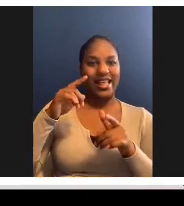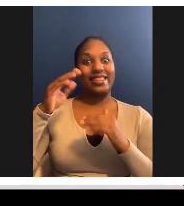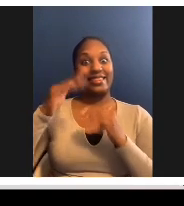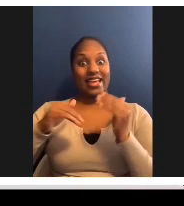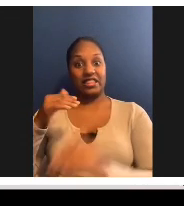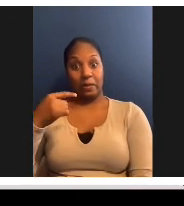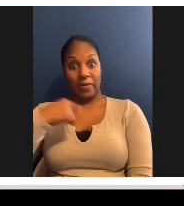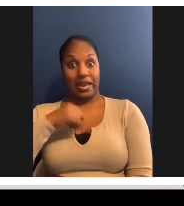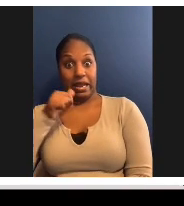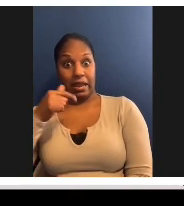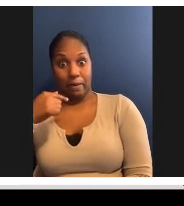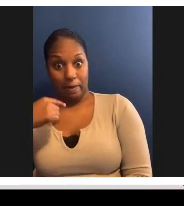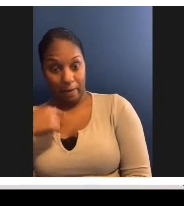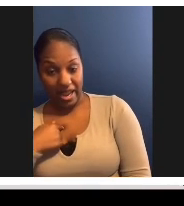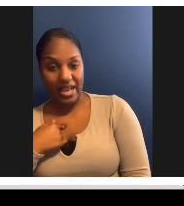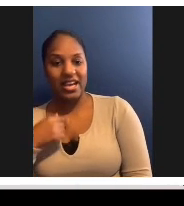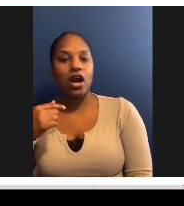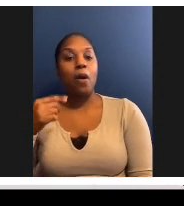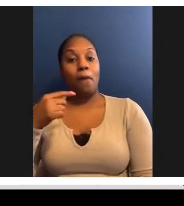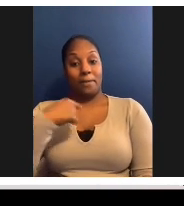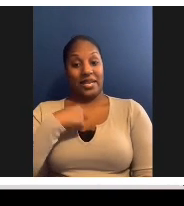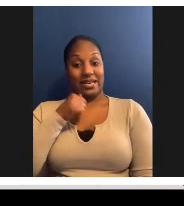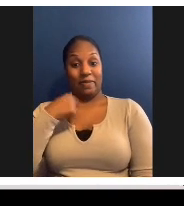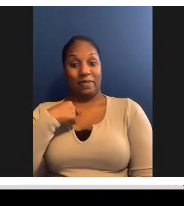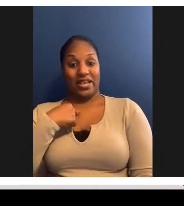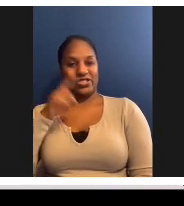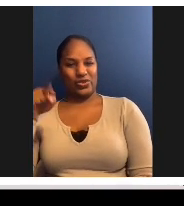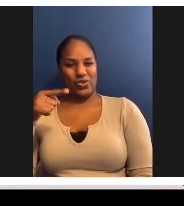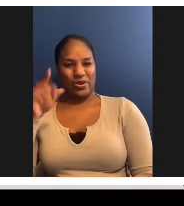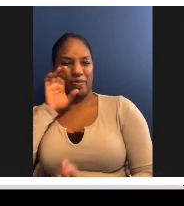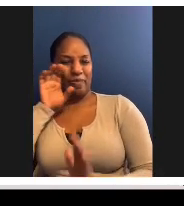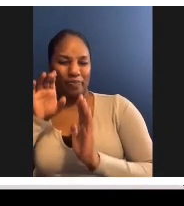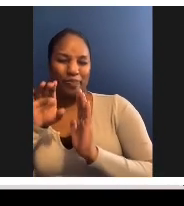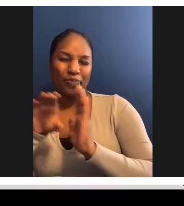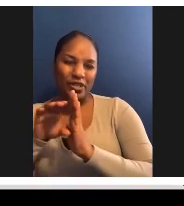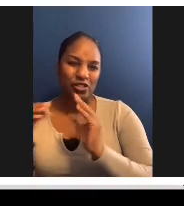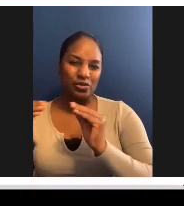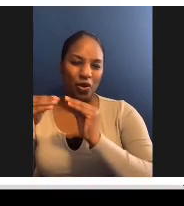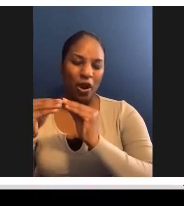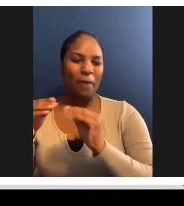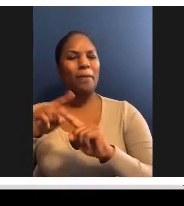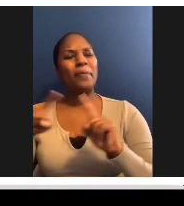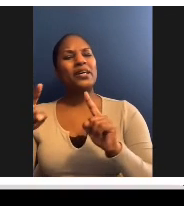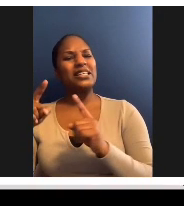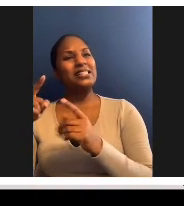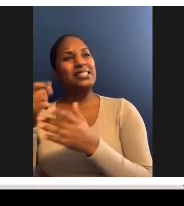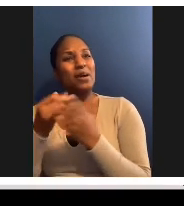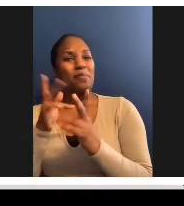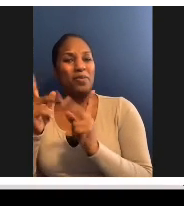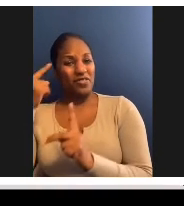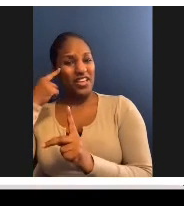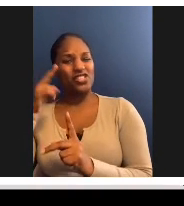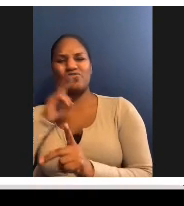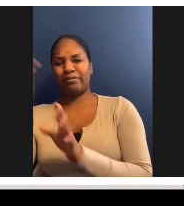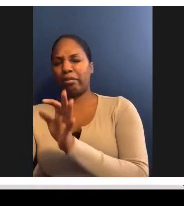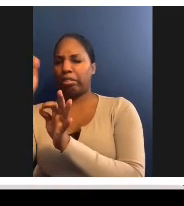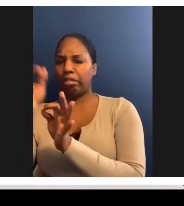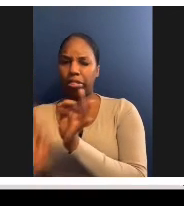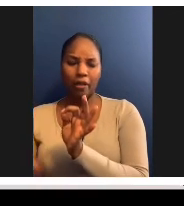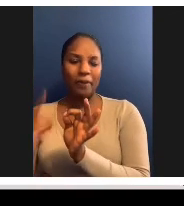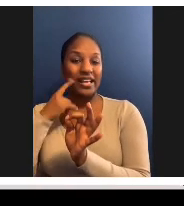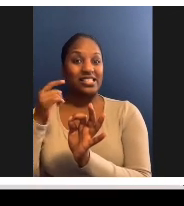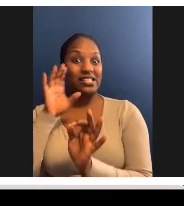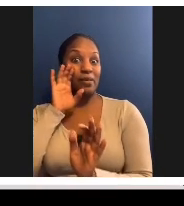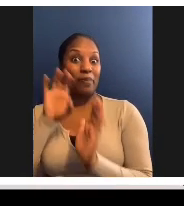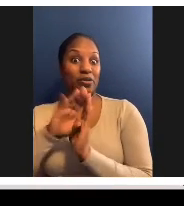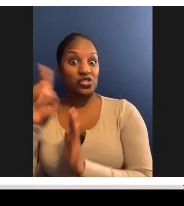only pictures. But a lot of people think that the Me, Not Me is too simplistic for some of our students just because it's pictures only. But